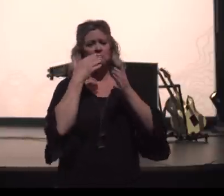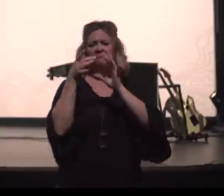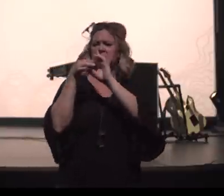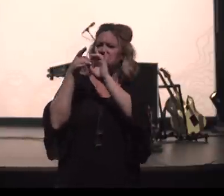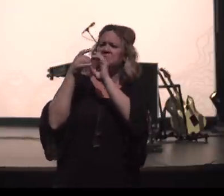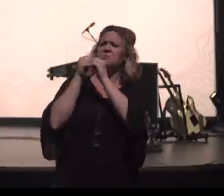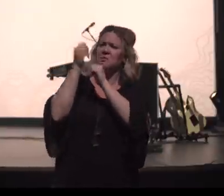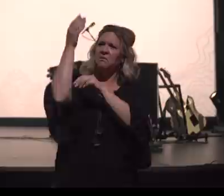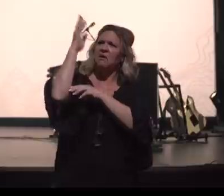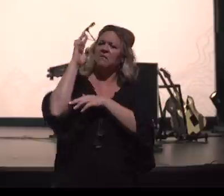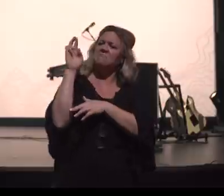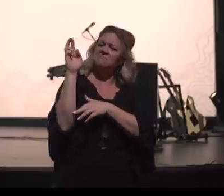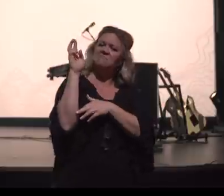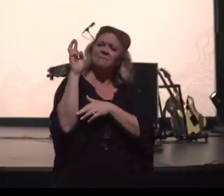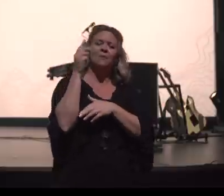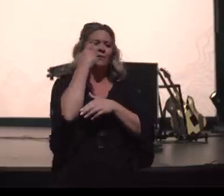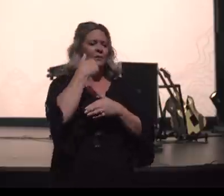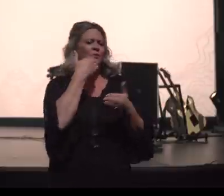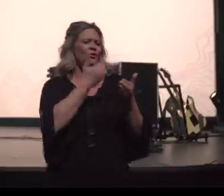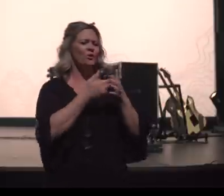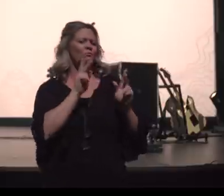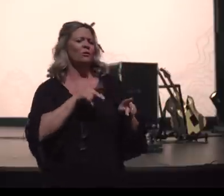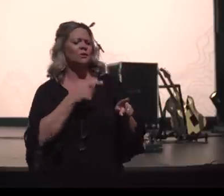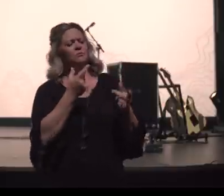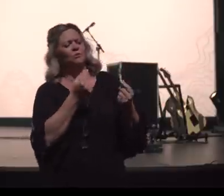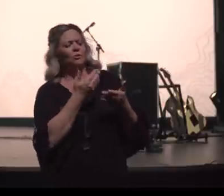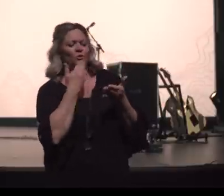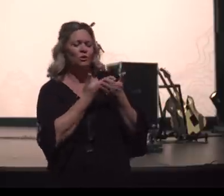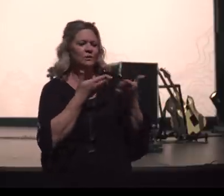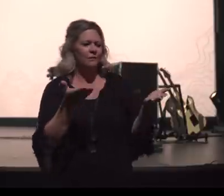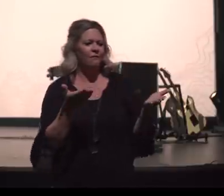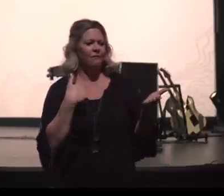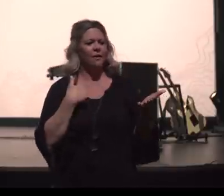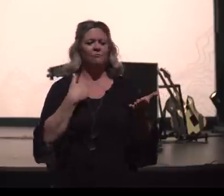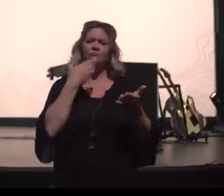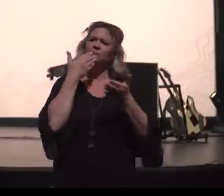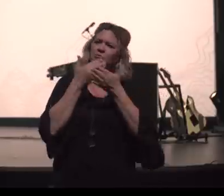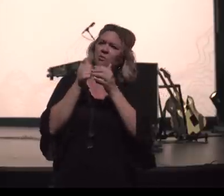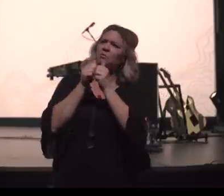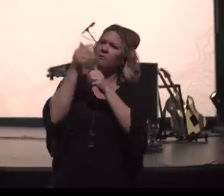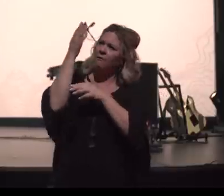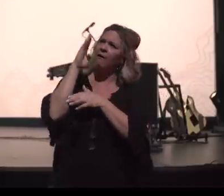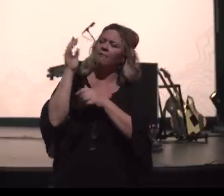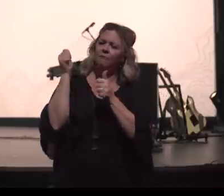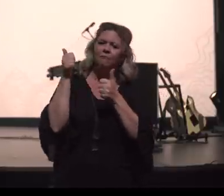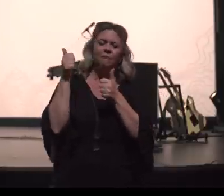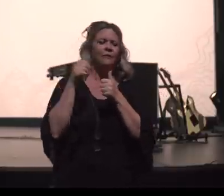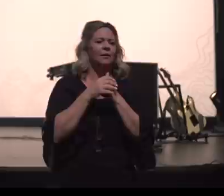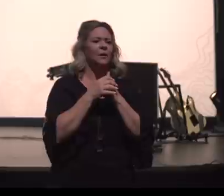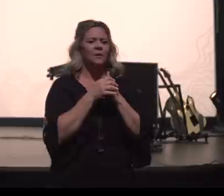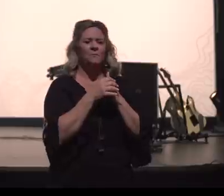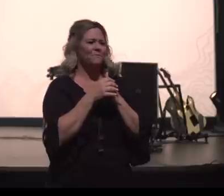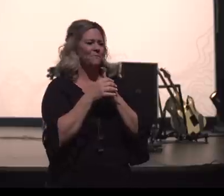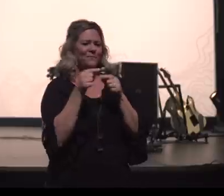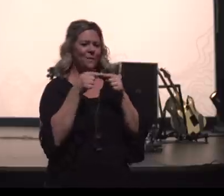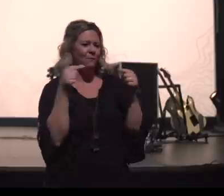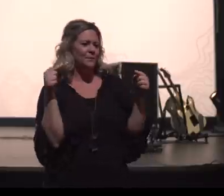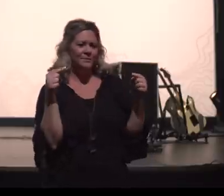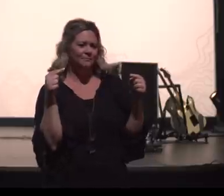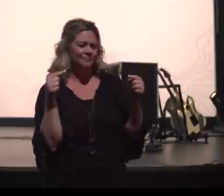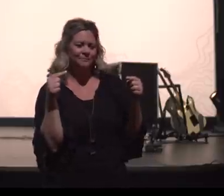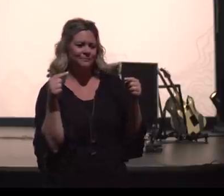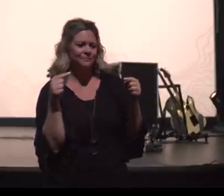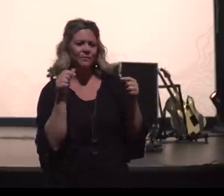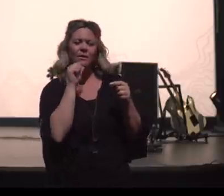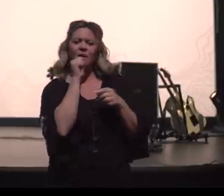God because they think they're a good person. I'm doing good stuff. That makes me right with God. Did you know it is the exact opposite?